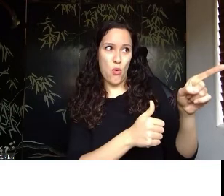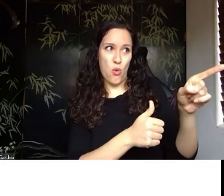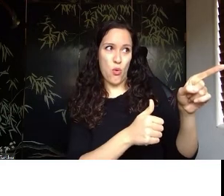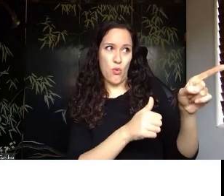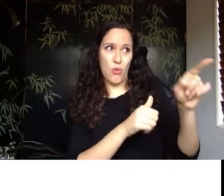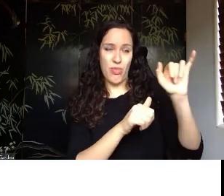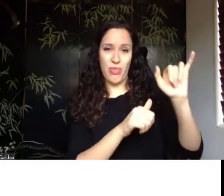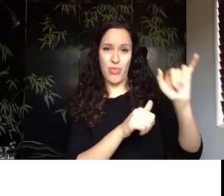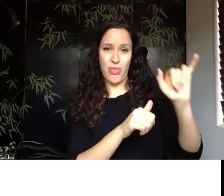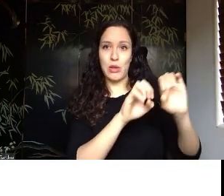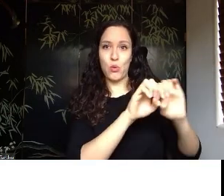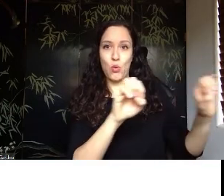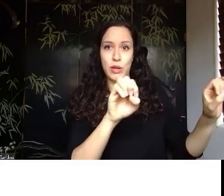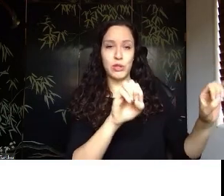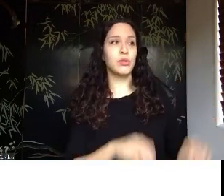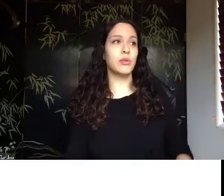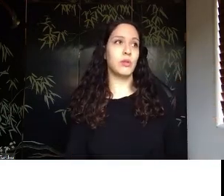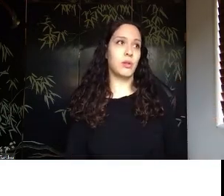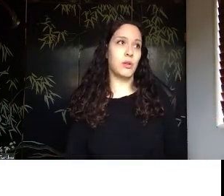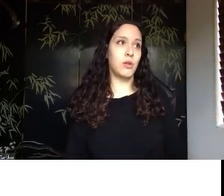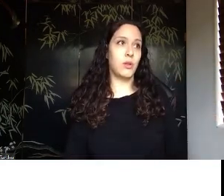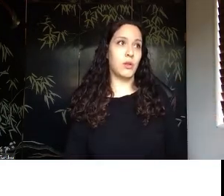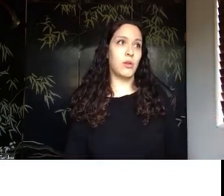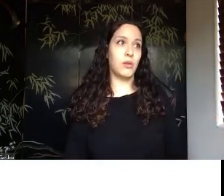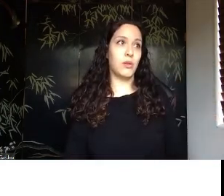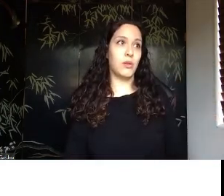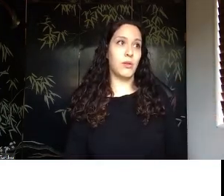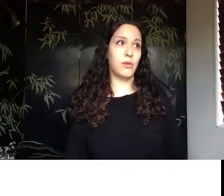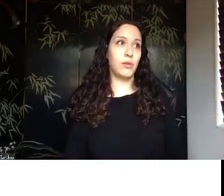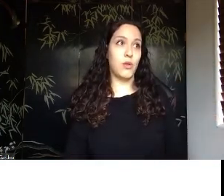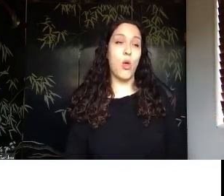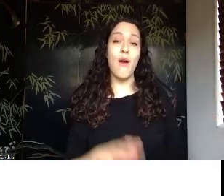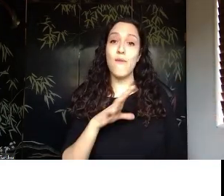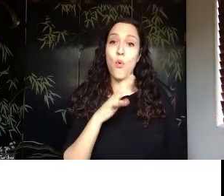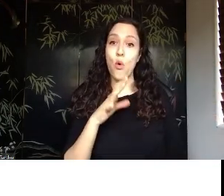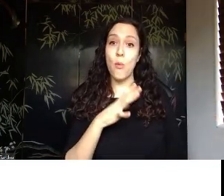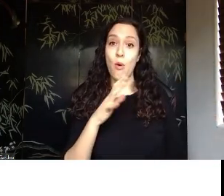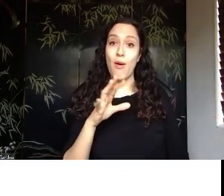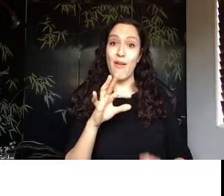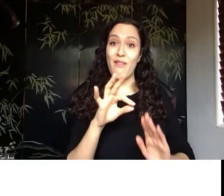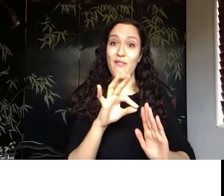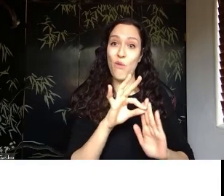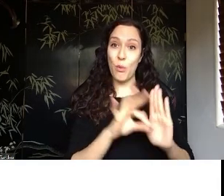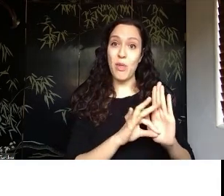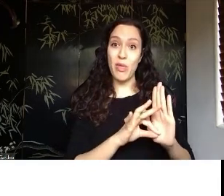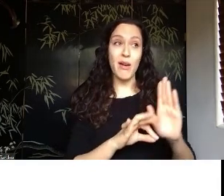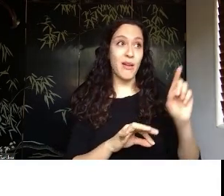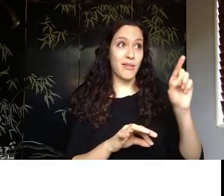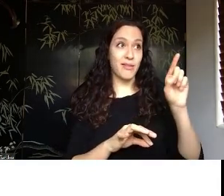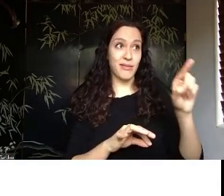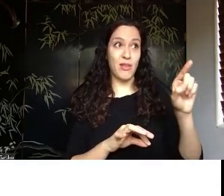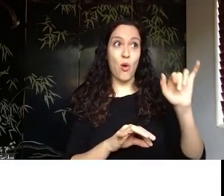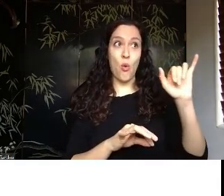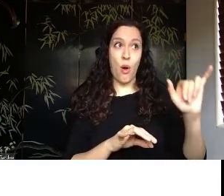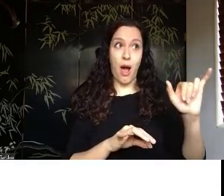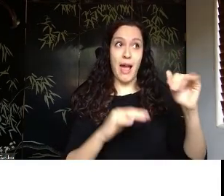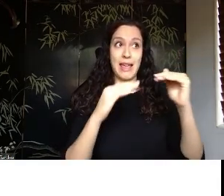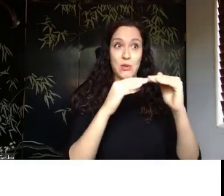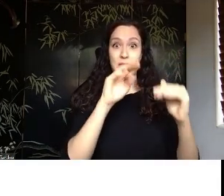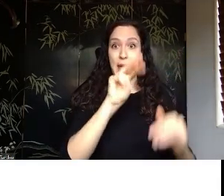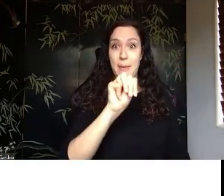actual formal equation of a line is y equals mx plus b, where m stands for